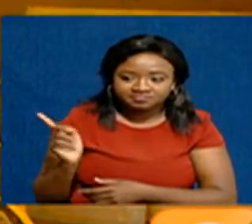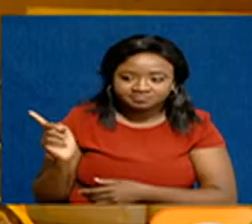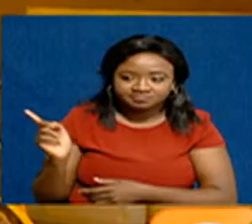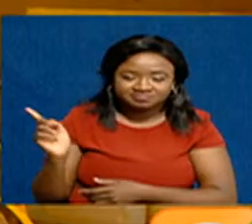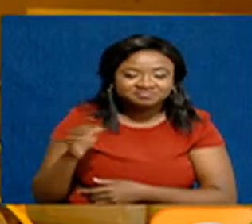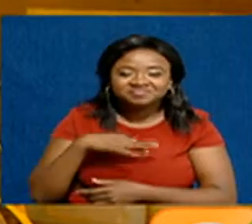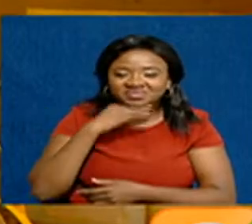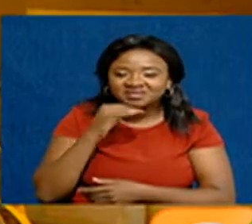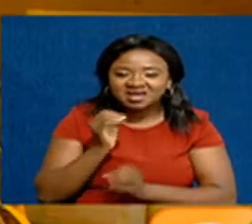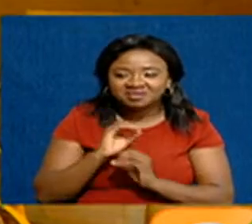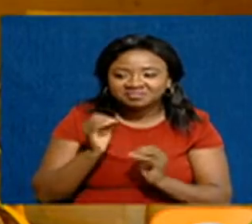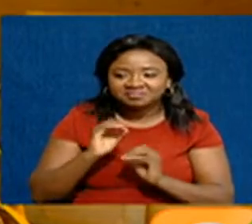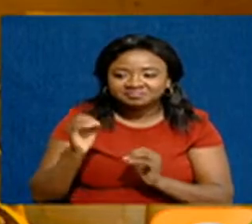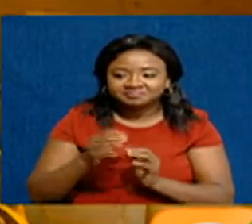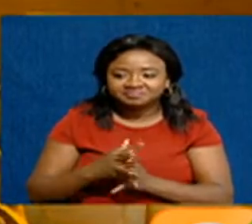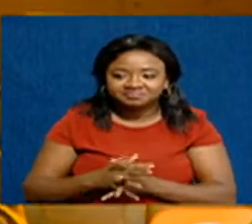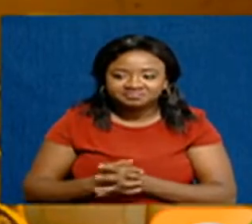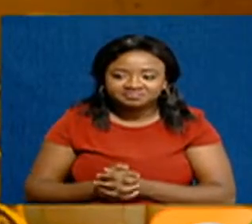die